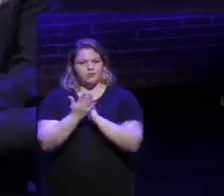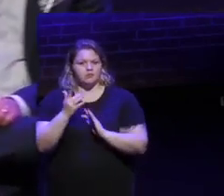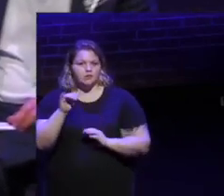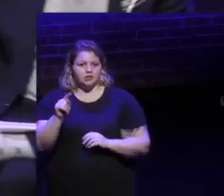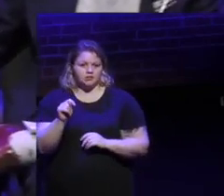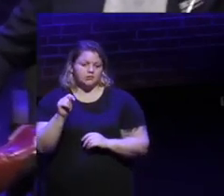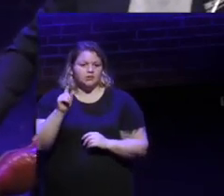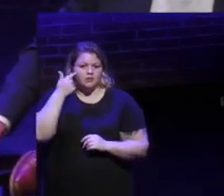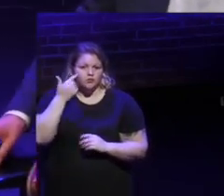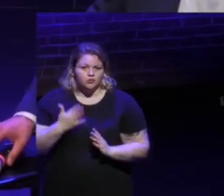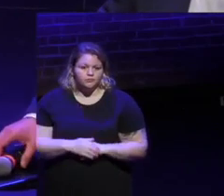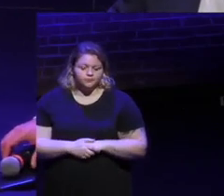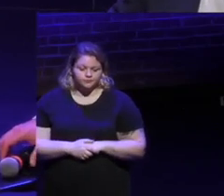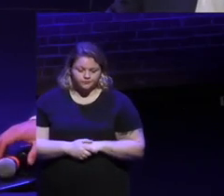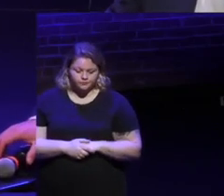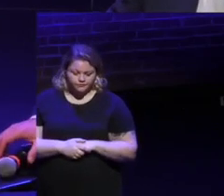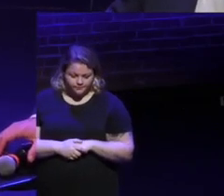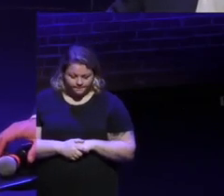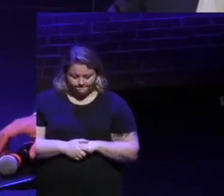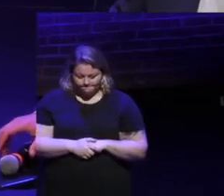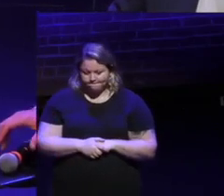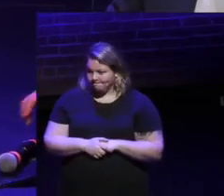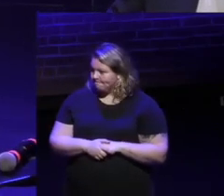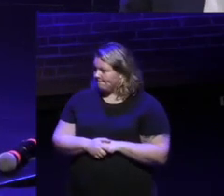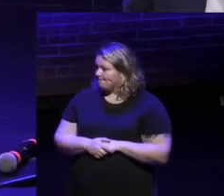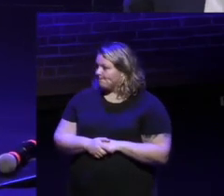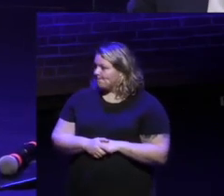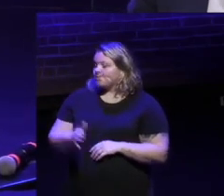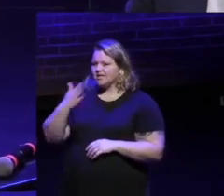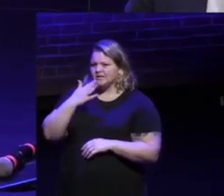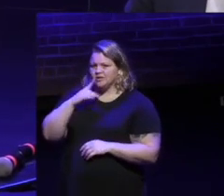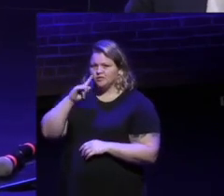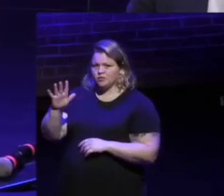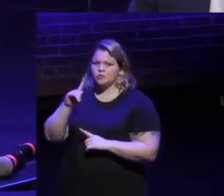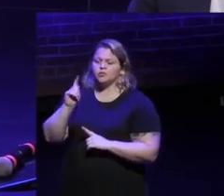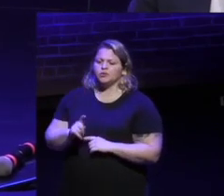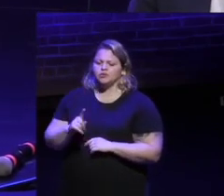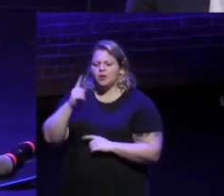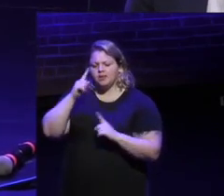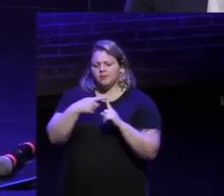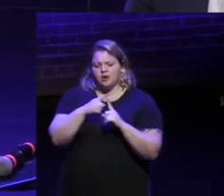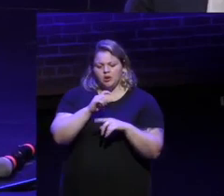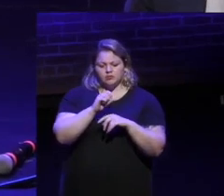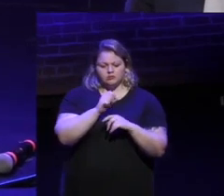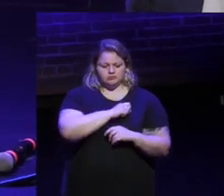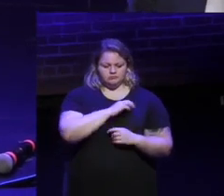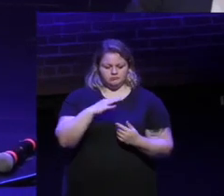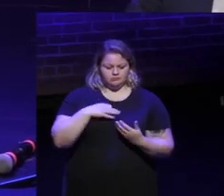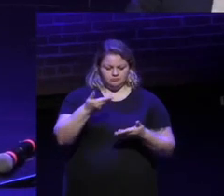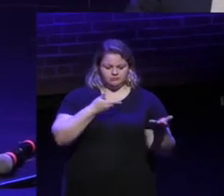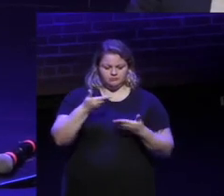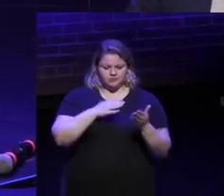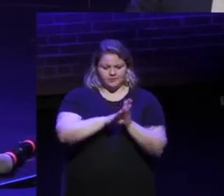Yeah, I too thank you for the question. So I think when I think about workforce development, I think, well, where does it really begin?